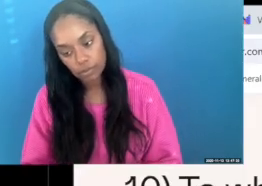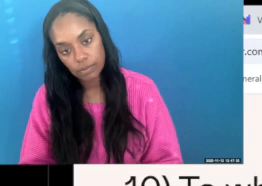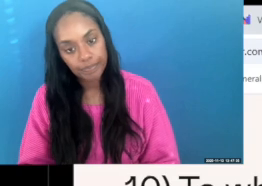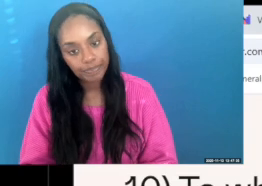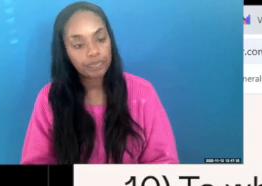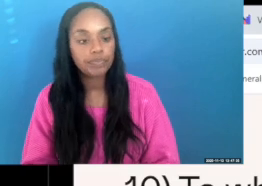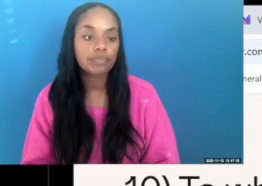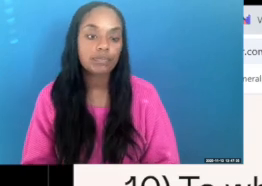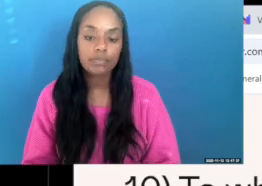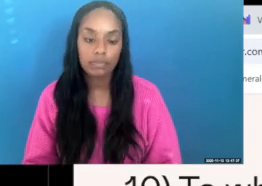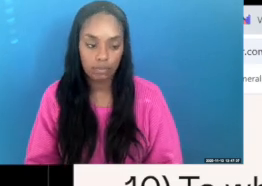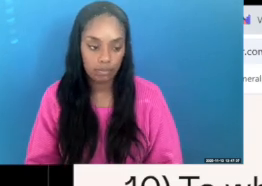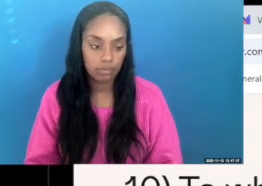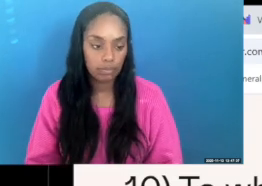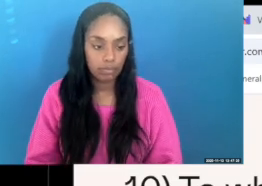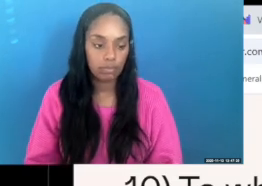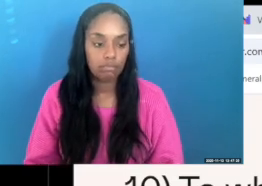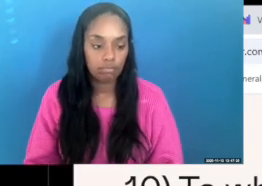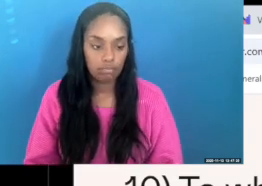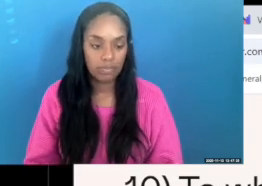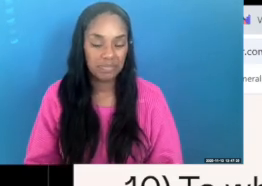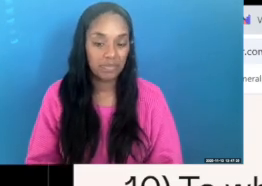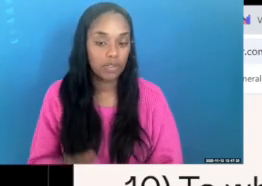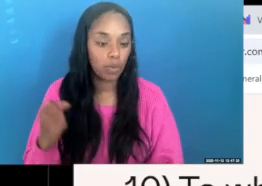We're slowing down a bit.